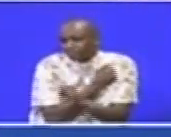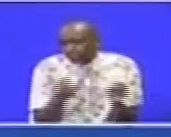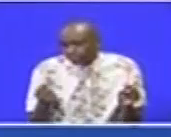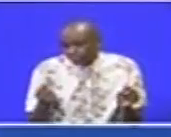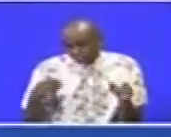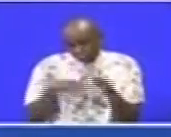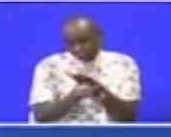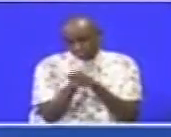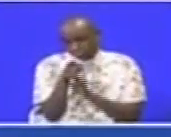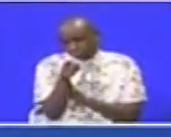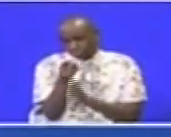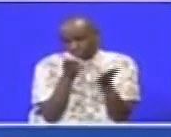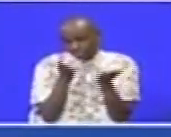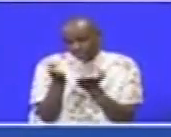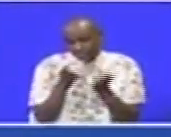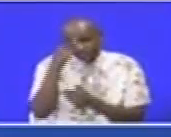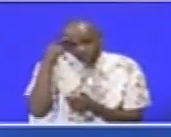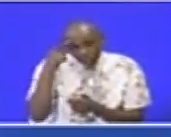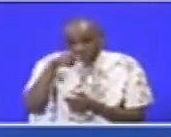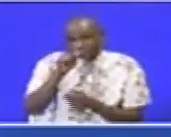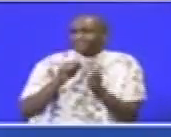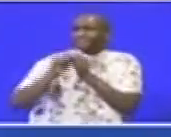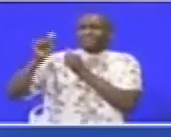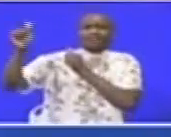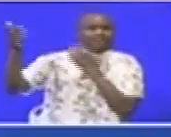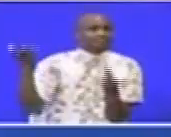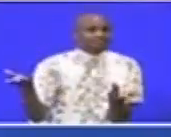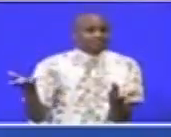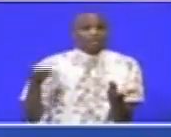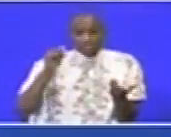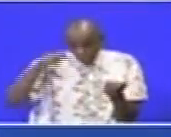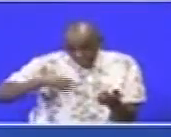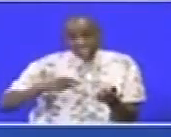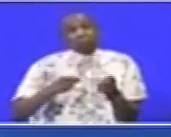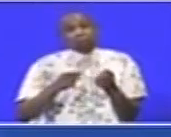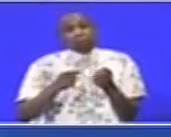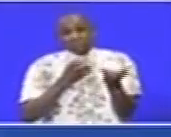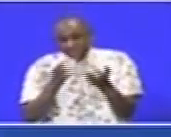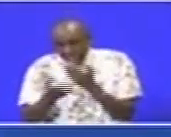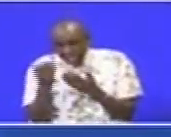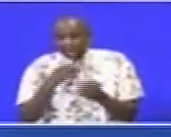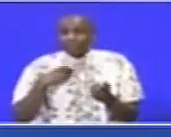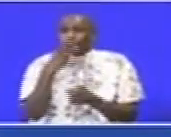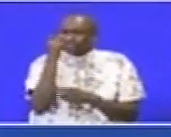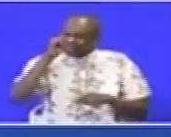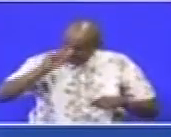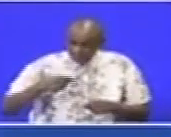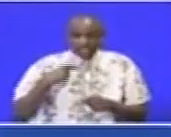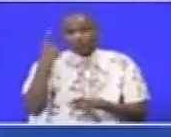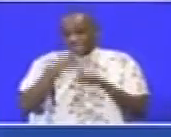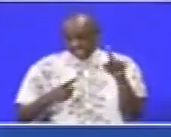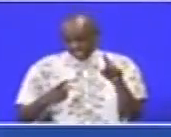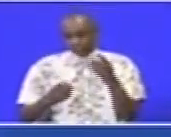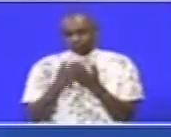can't access services because they live far away. We serve up to 40,000 patients in a year. We